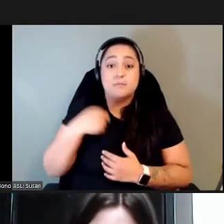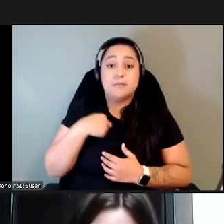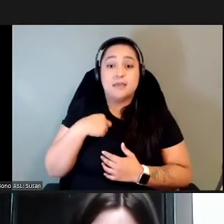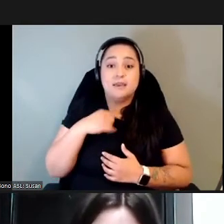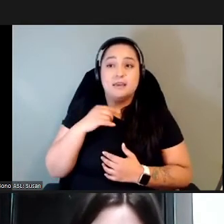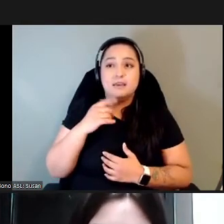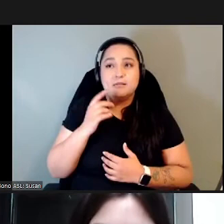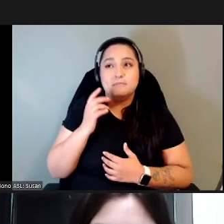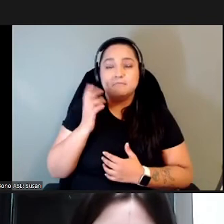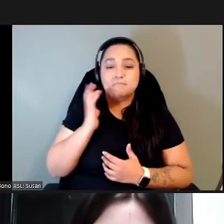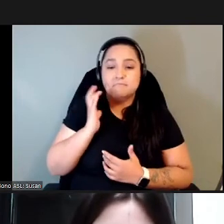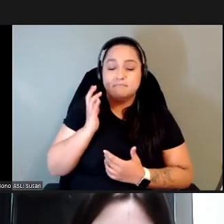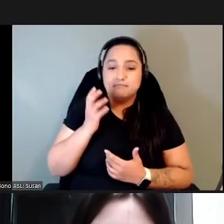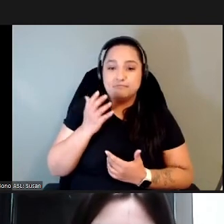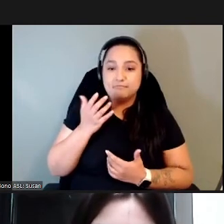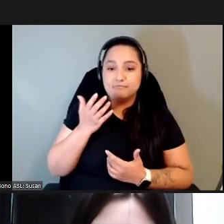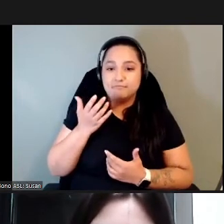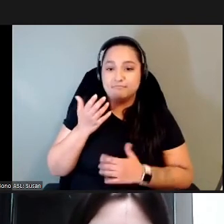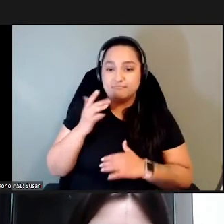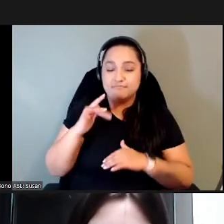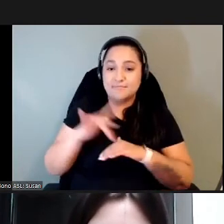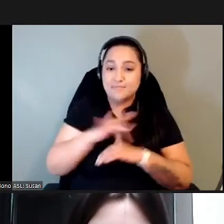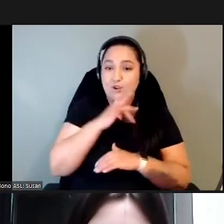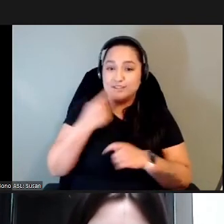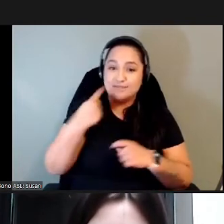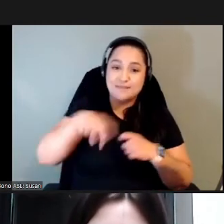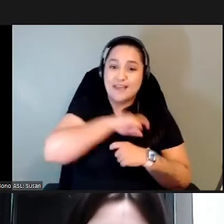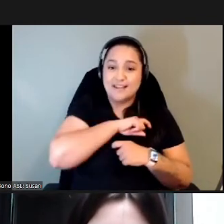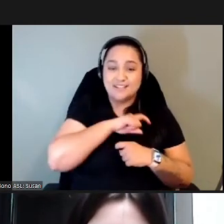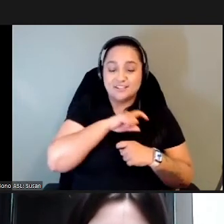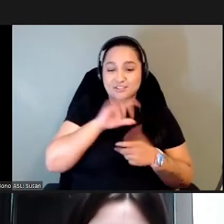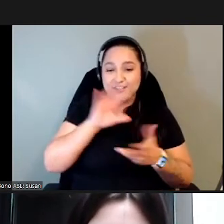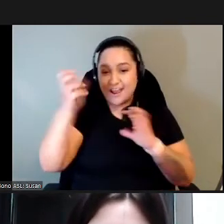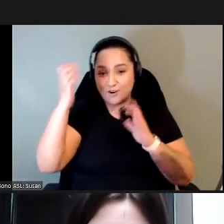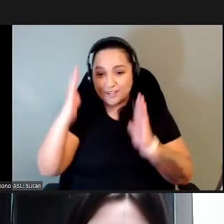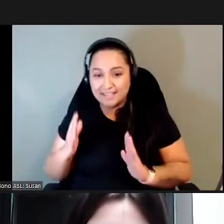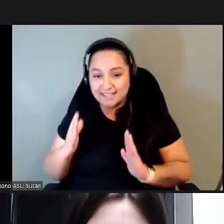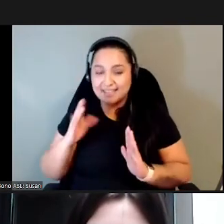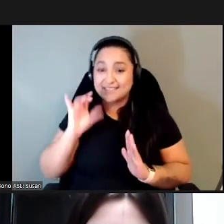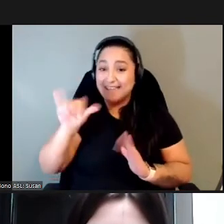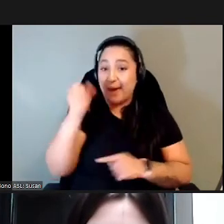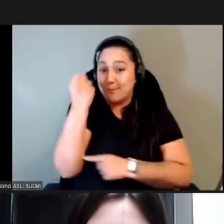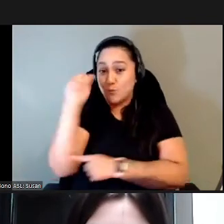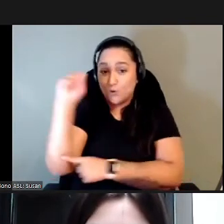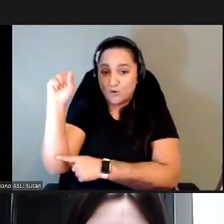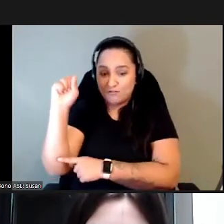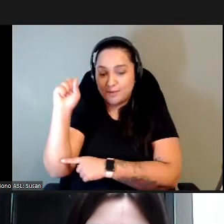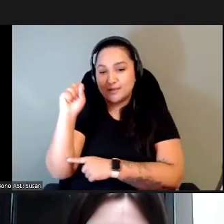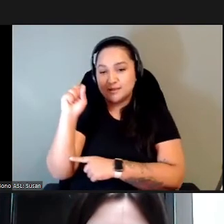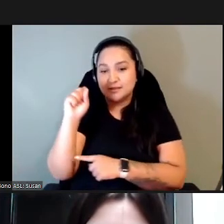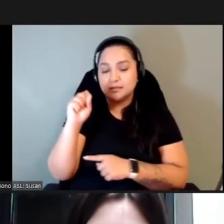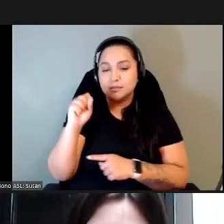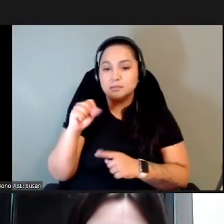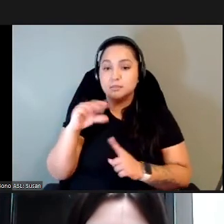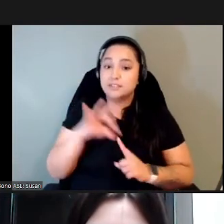19th century, early 20th century, in the Spanish anarchists, it was often described as a move. And let's just say also that, especially in the United